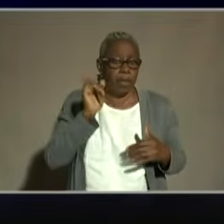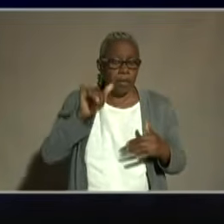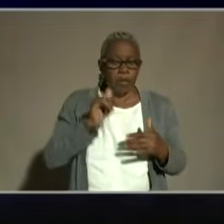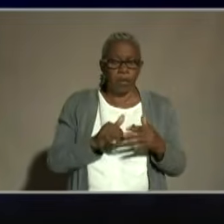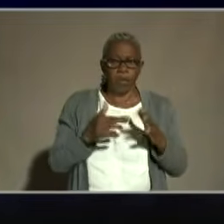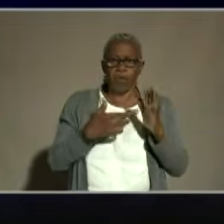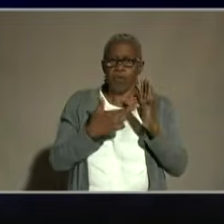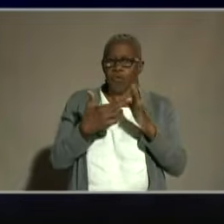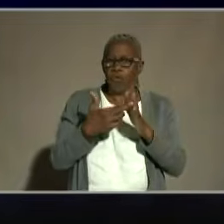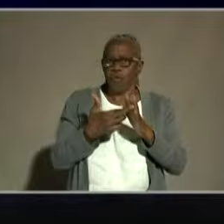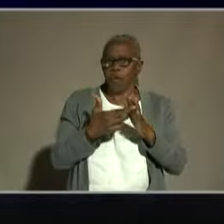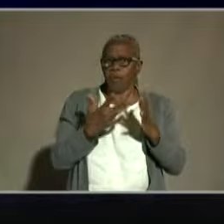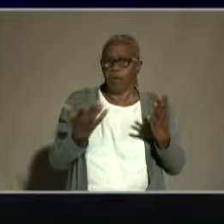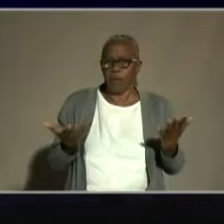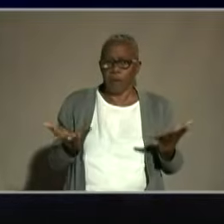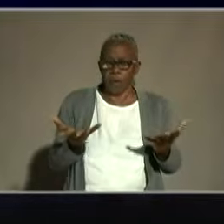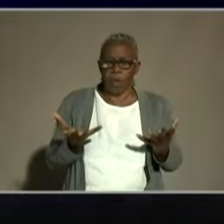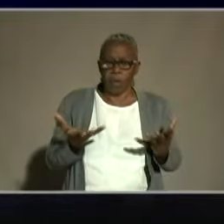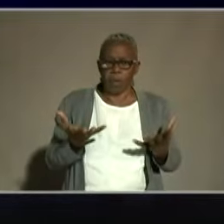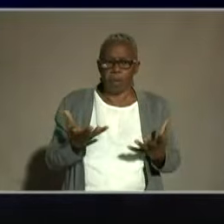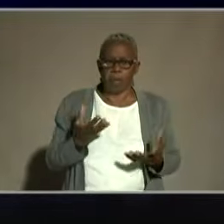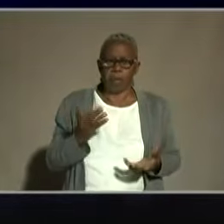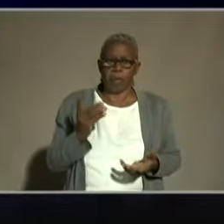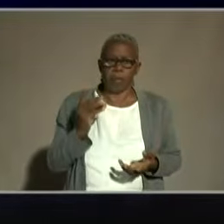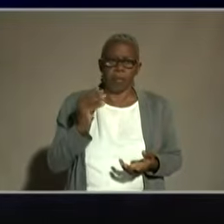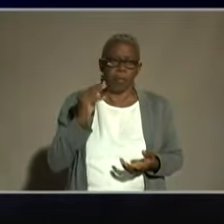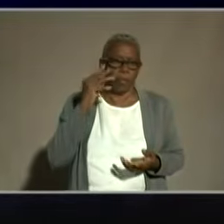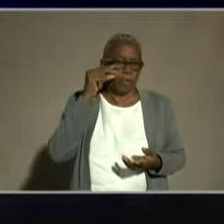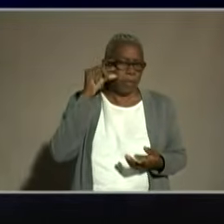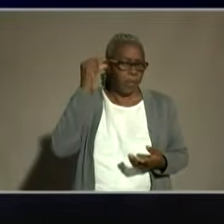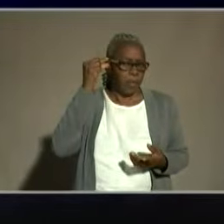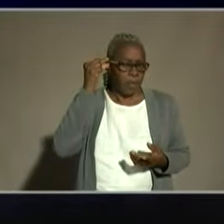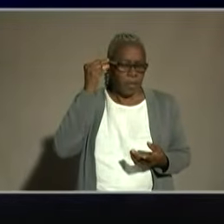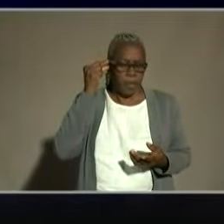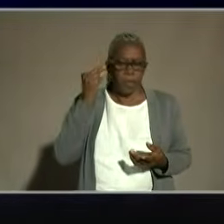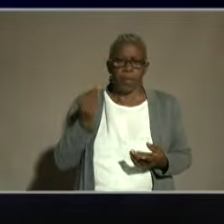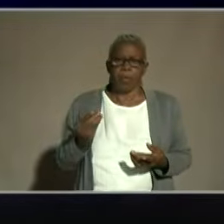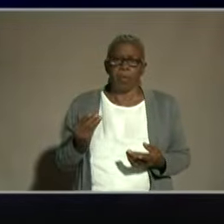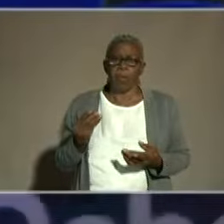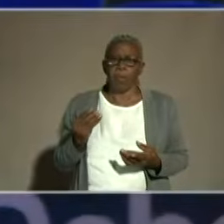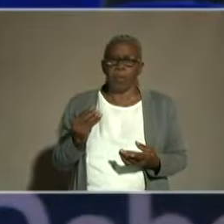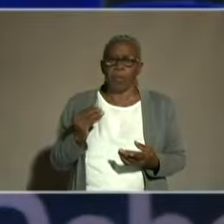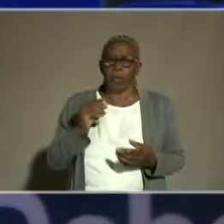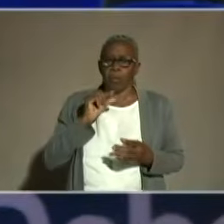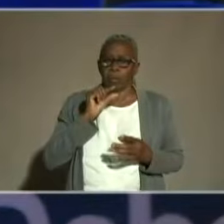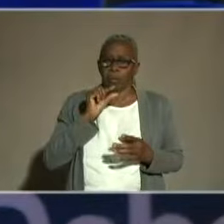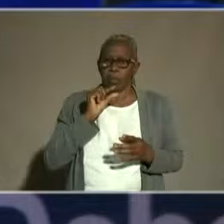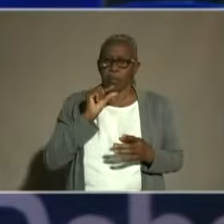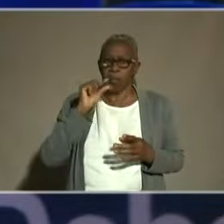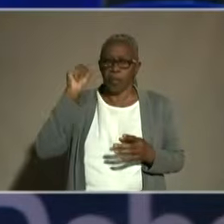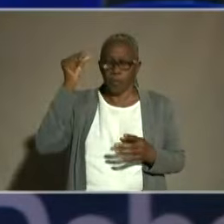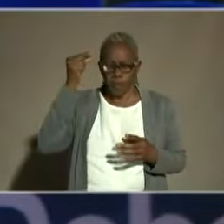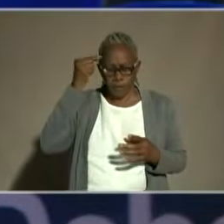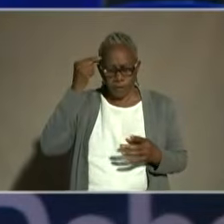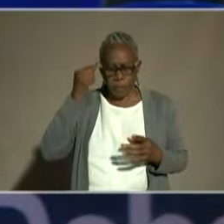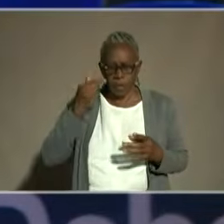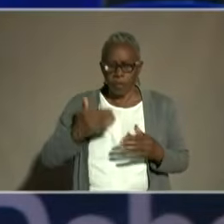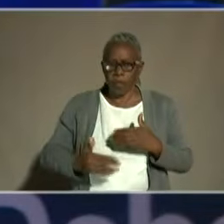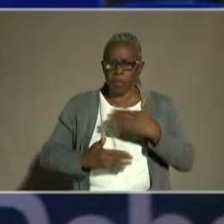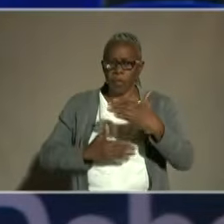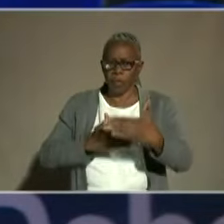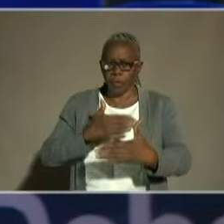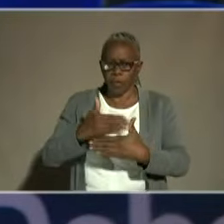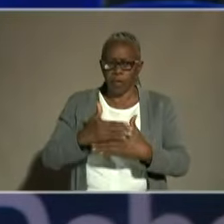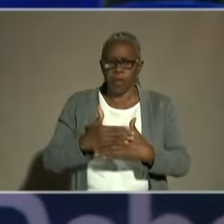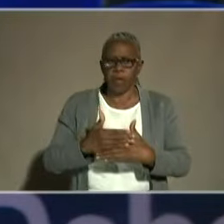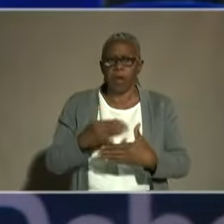requires. Dr. Holness? The government is already in the process of procuring and acquiring body-worn